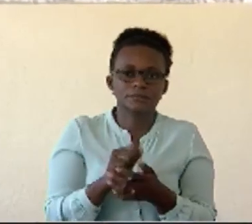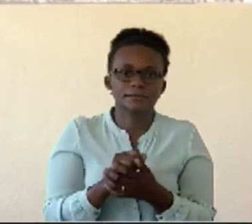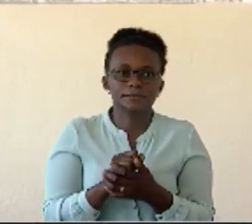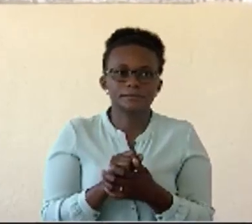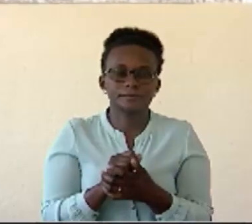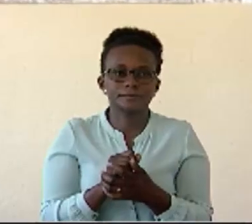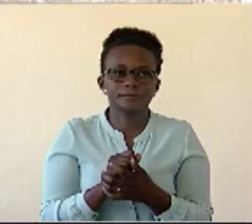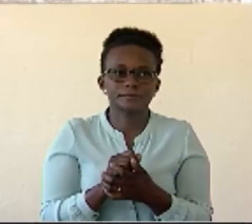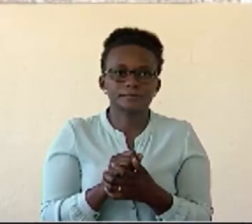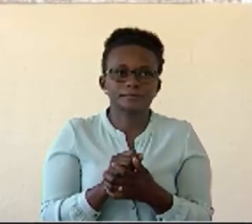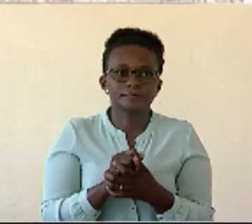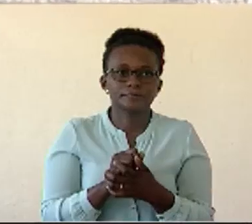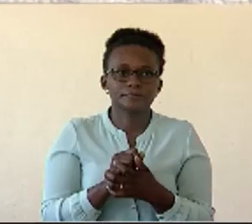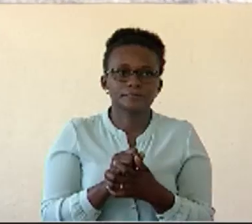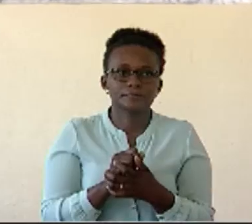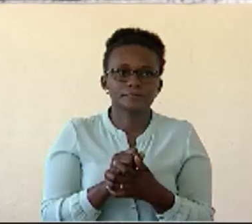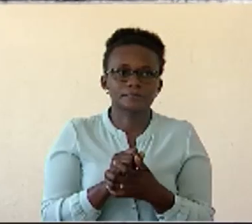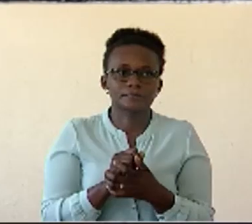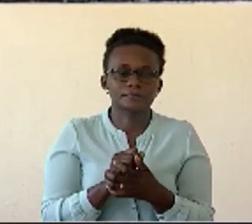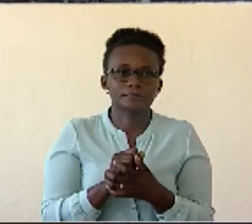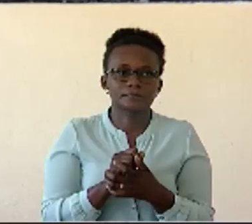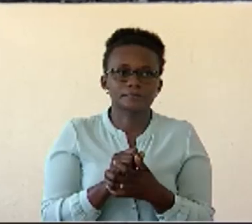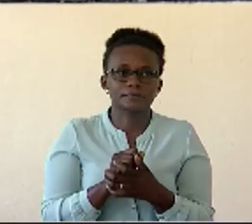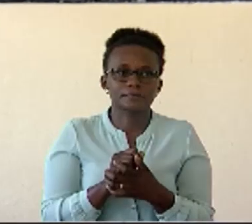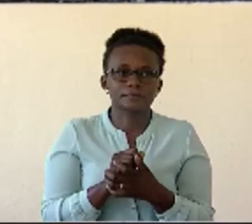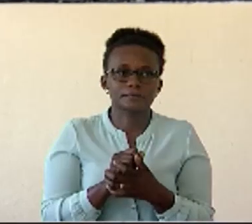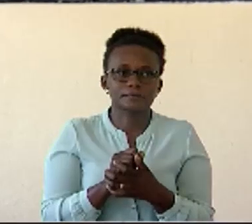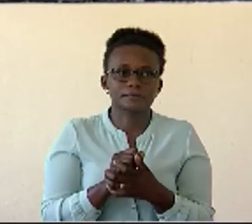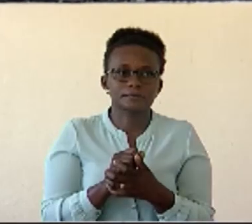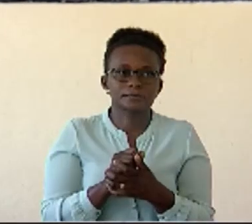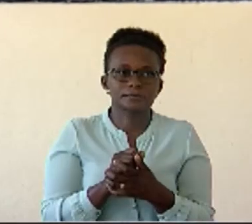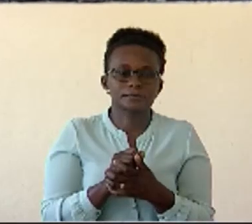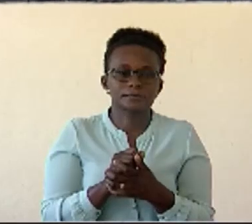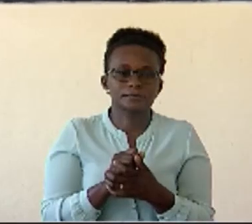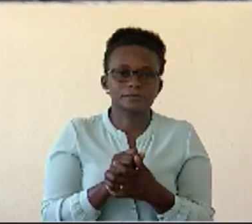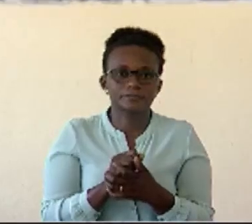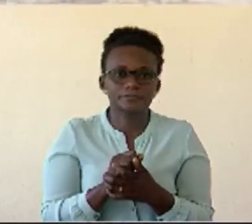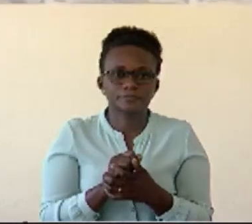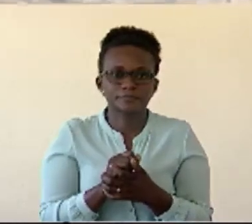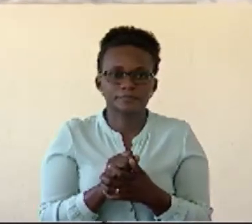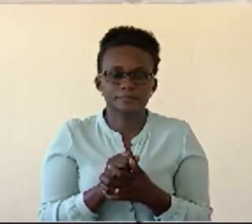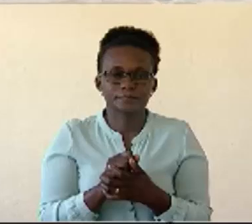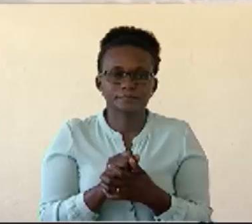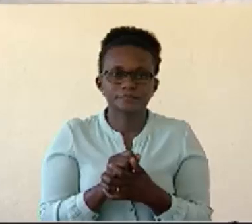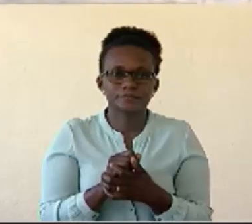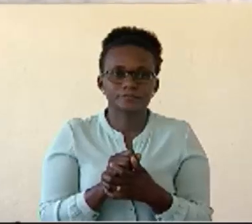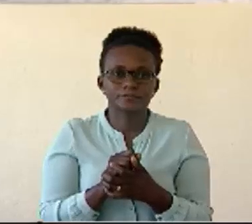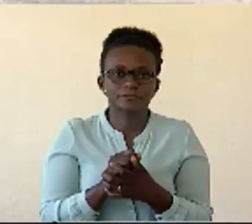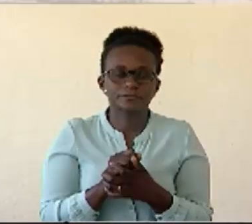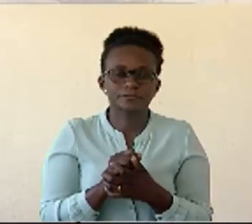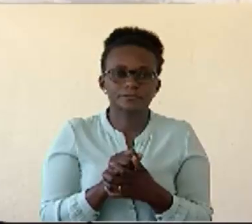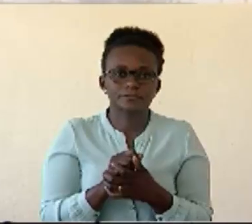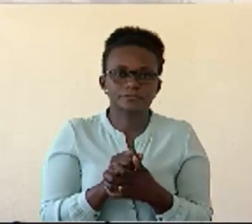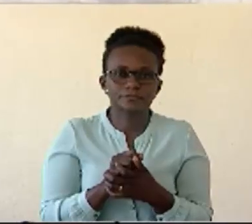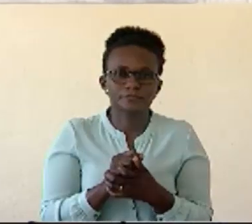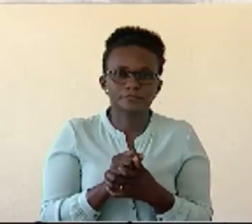reaction continues, we would expect the reaction it keeps on fading. And as it fades, at the end of the